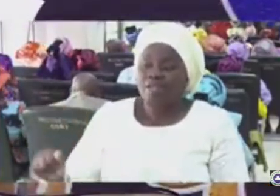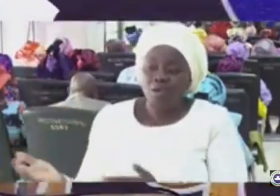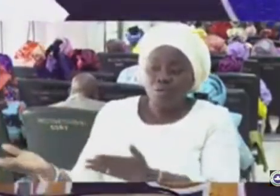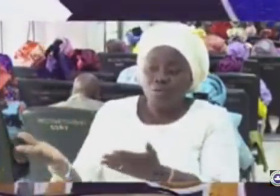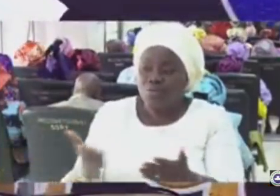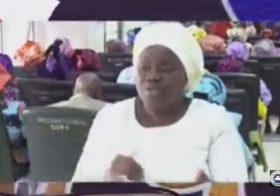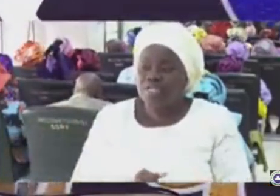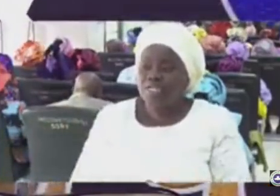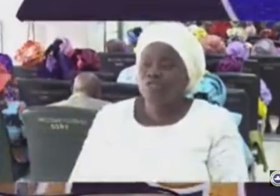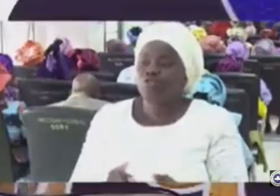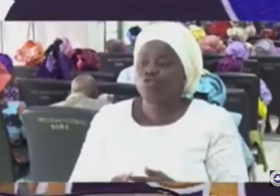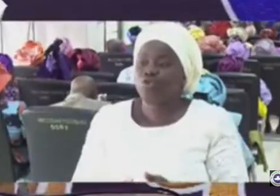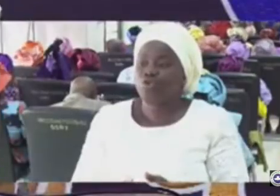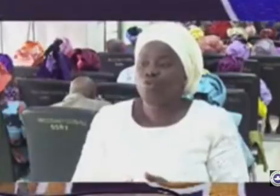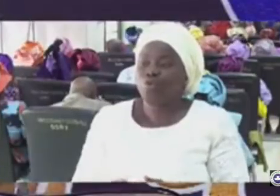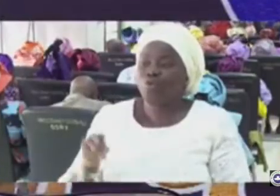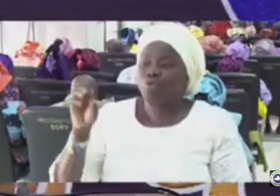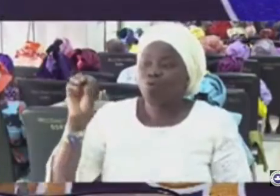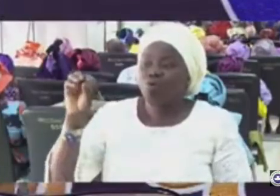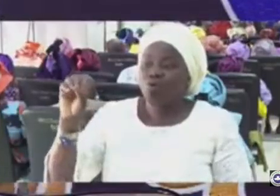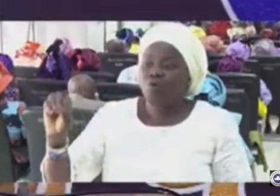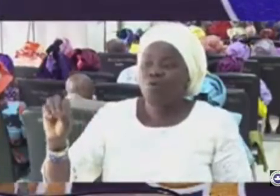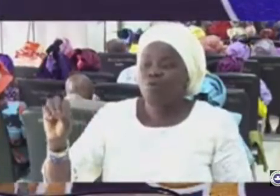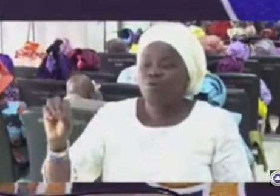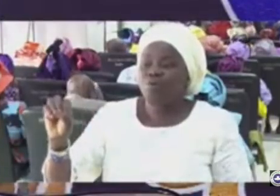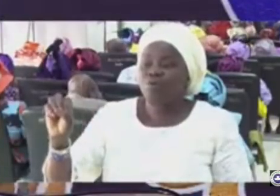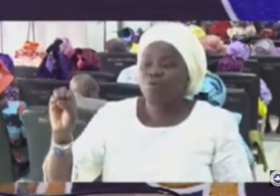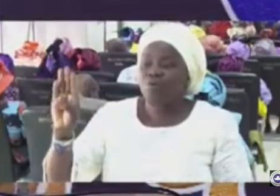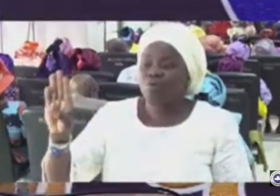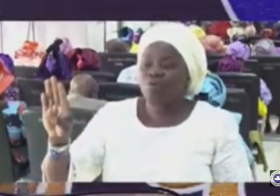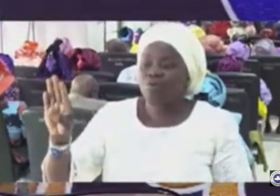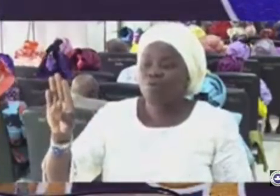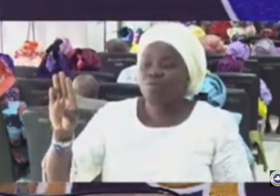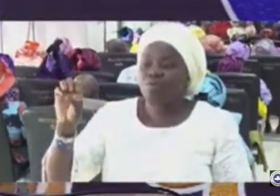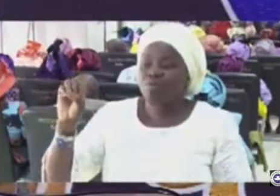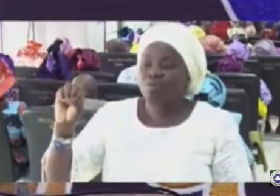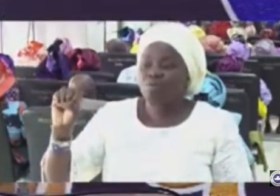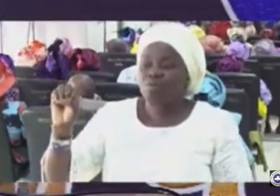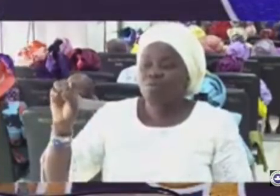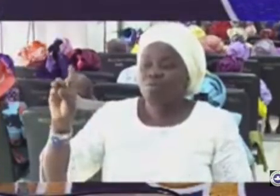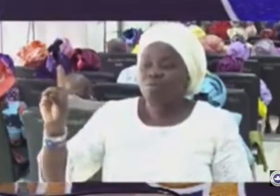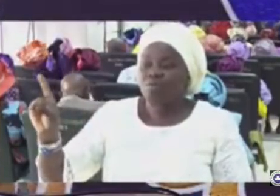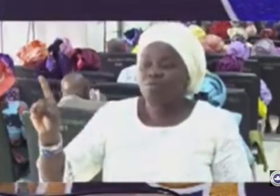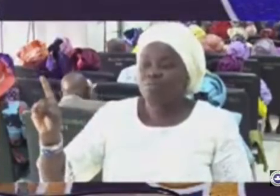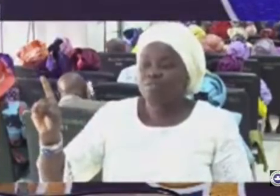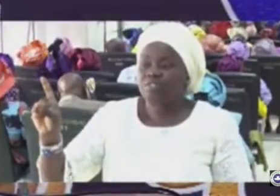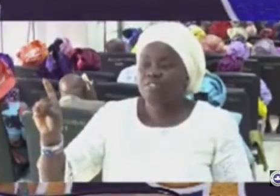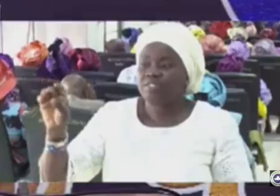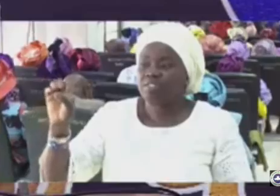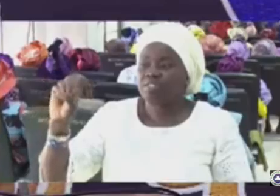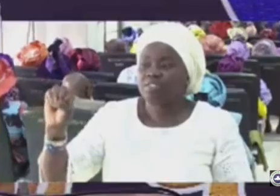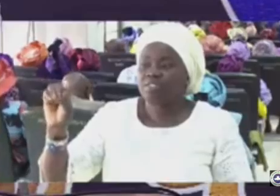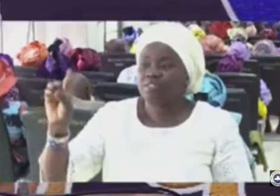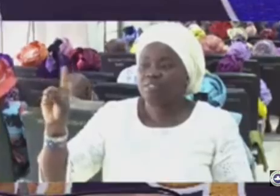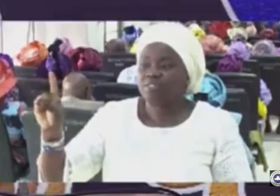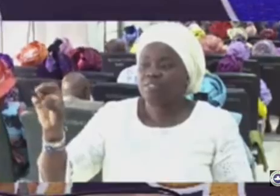when they were bringing the Ark of the Covenant into Jerusalem, David danced with all his